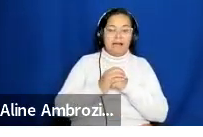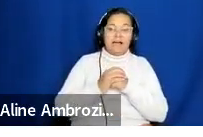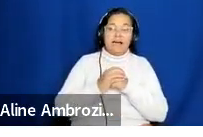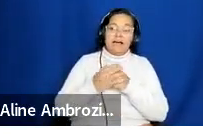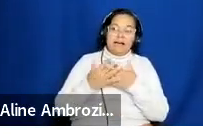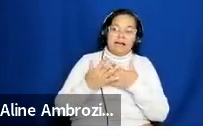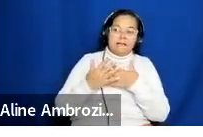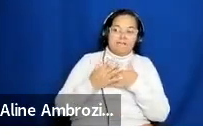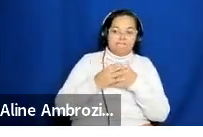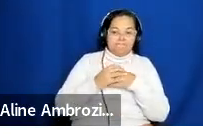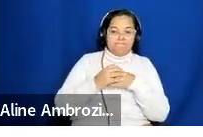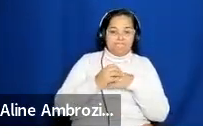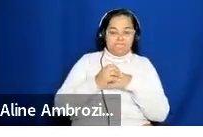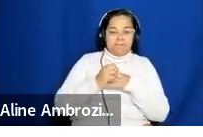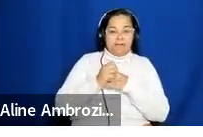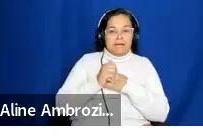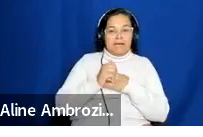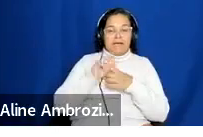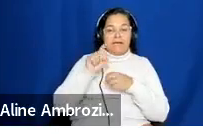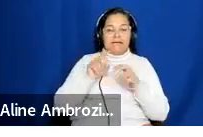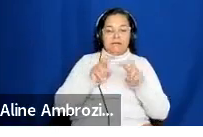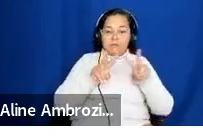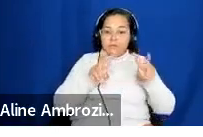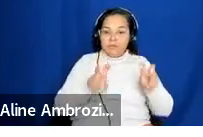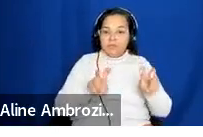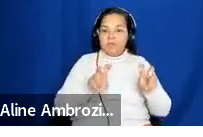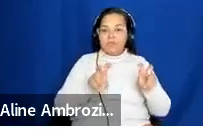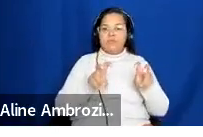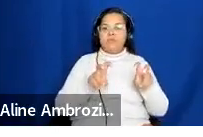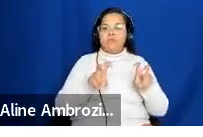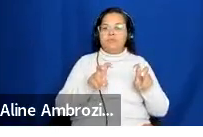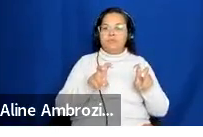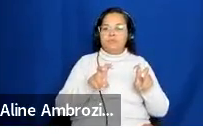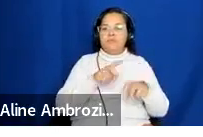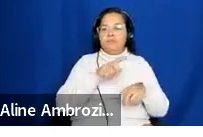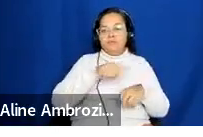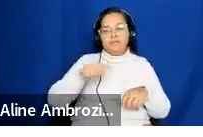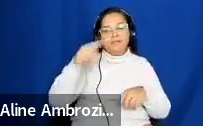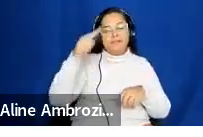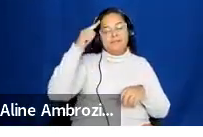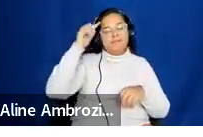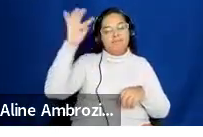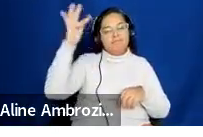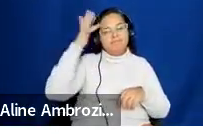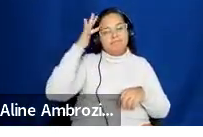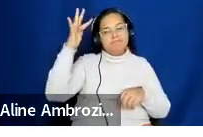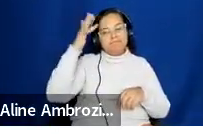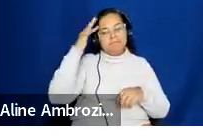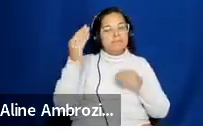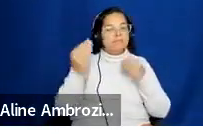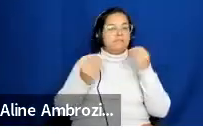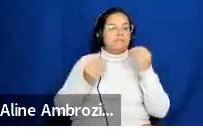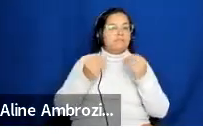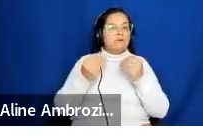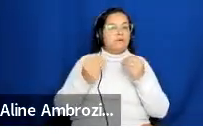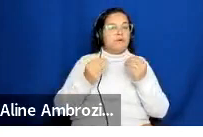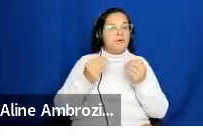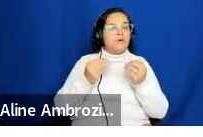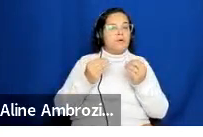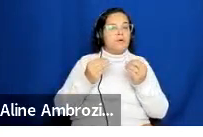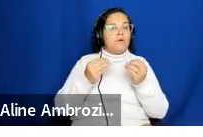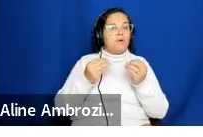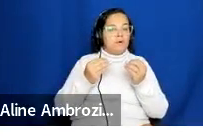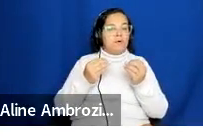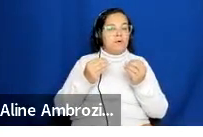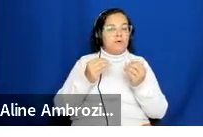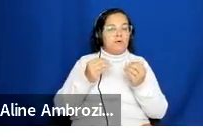those of you concerned with the decolonizing aspects, this universal narrative of human development